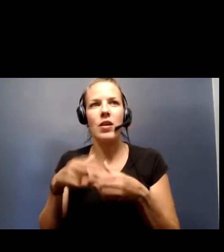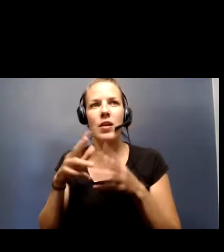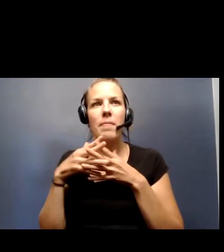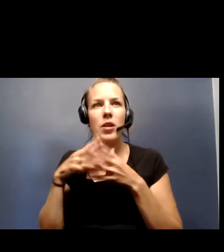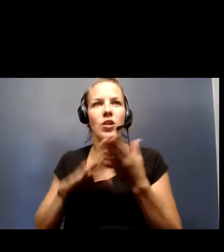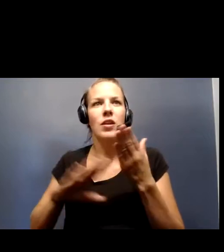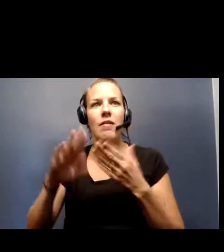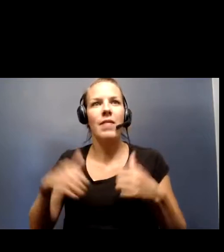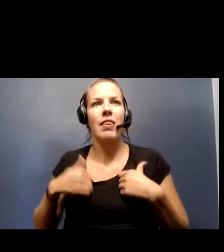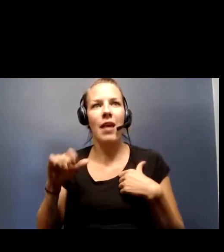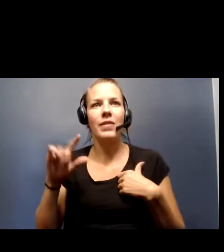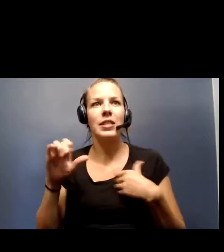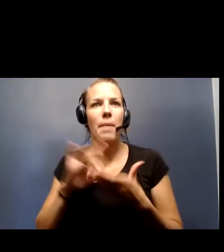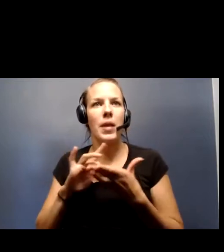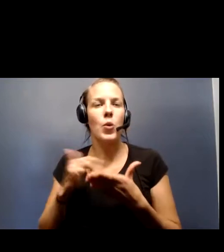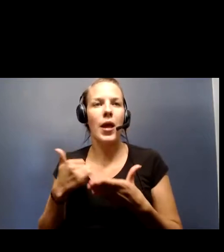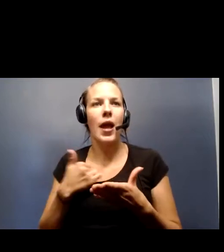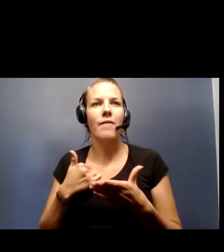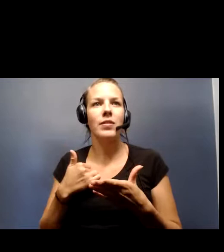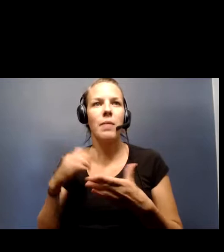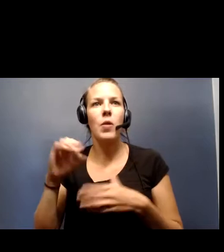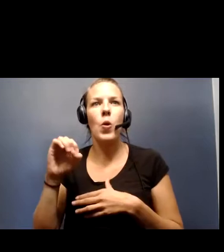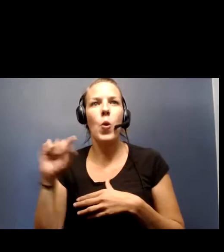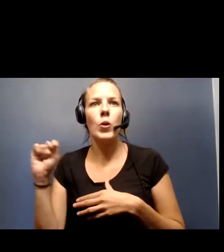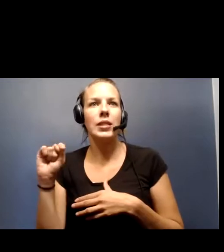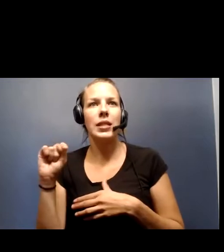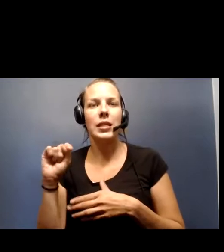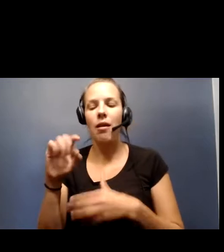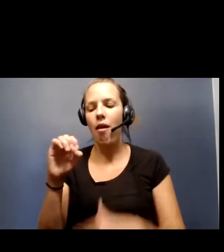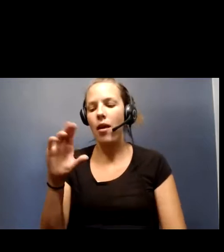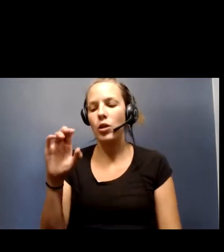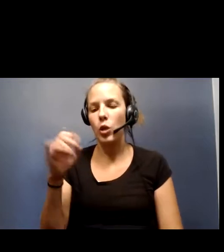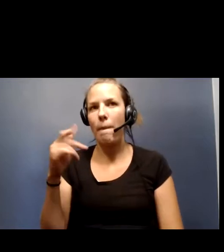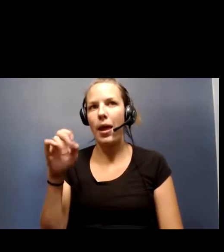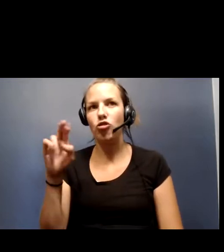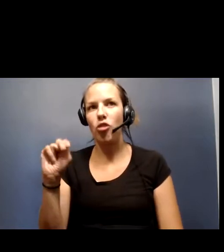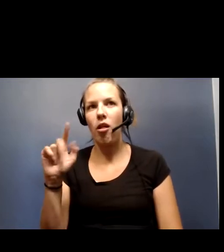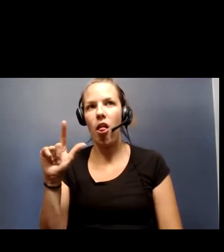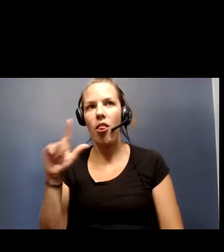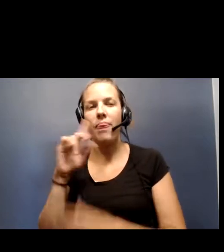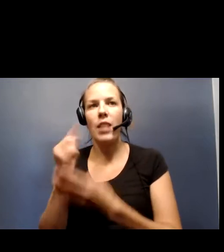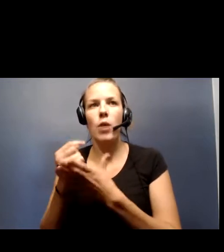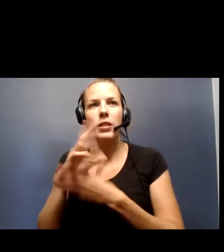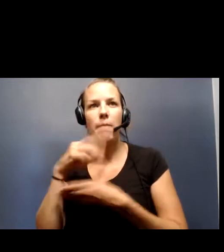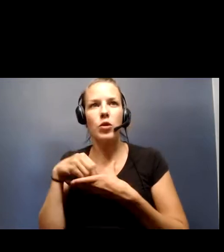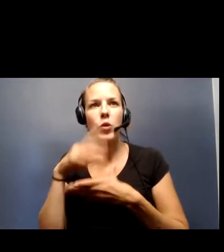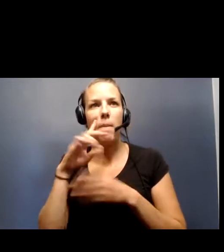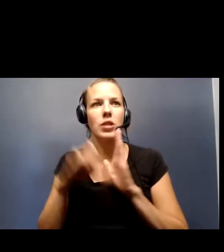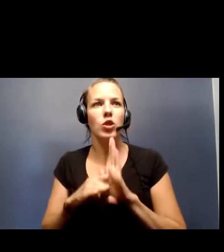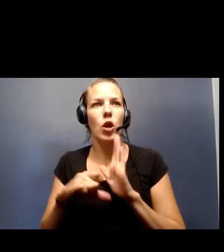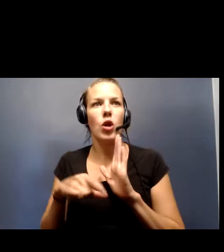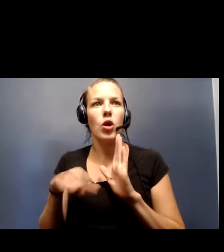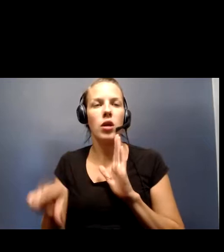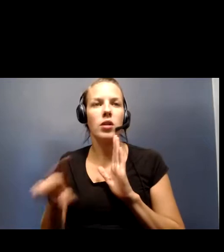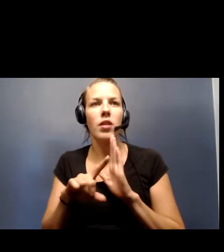Lifestyle Medicine, and we have some occupational therapists that participate in that organization, and I've been so impressed at